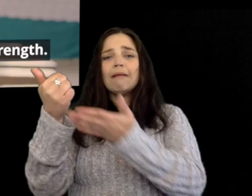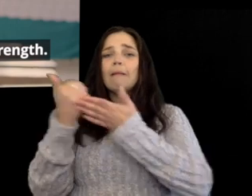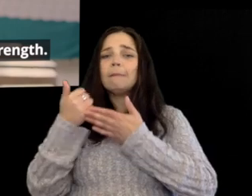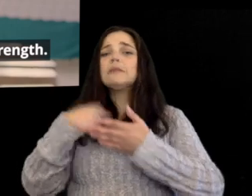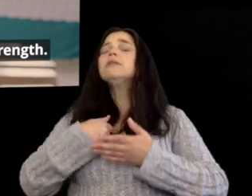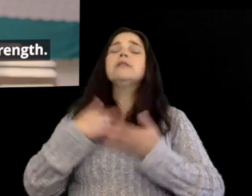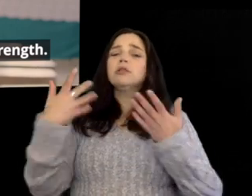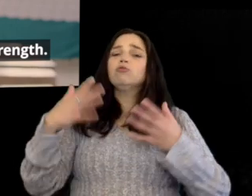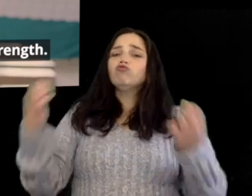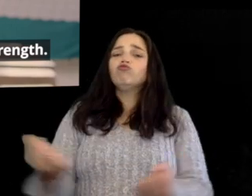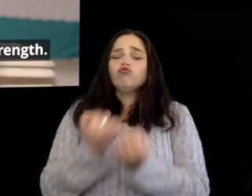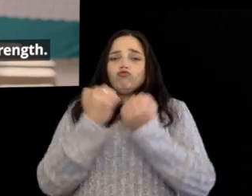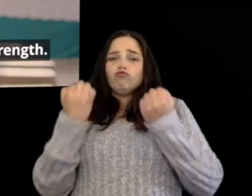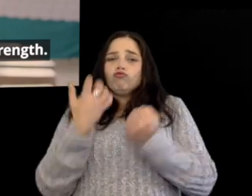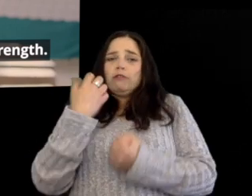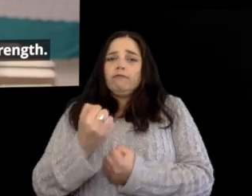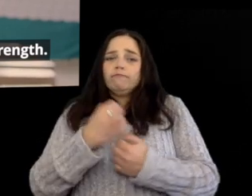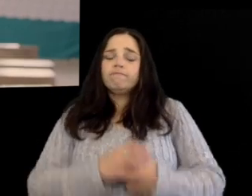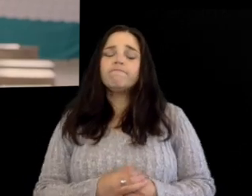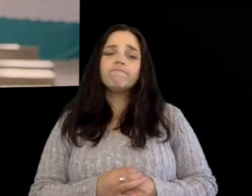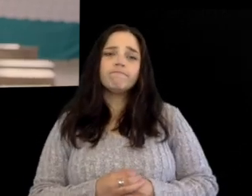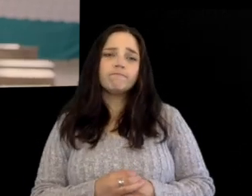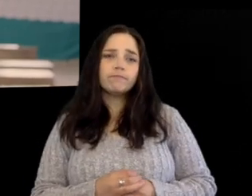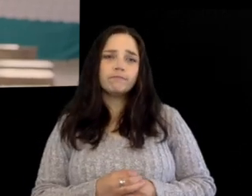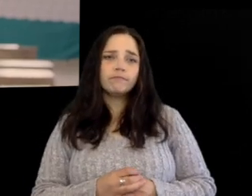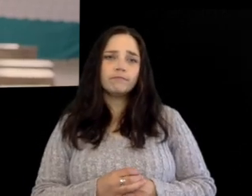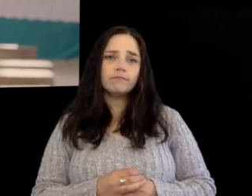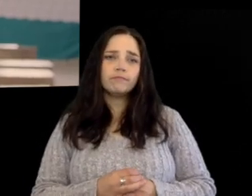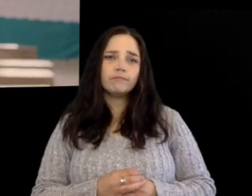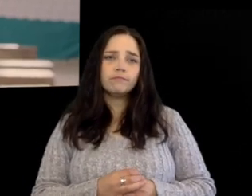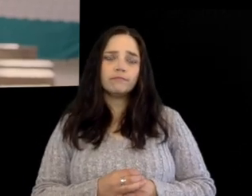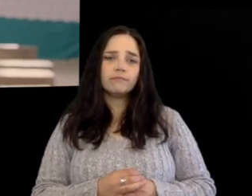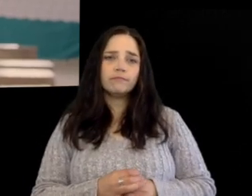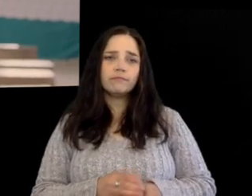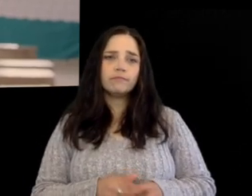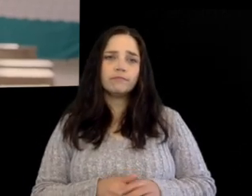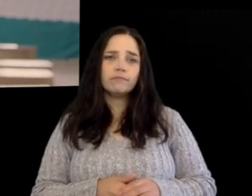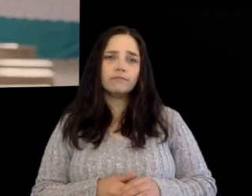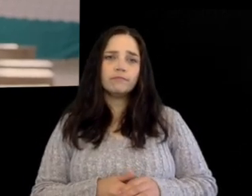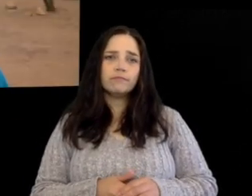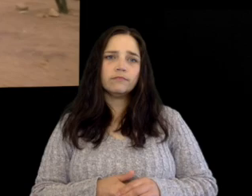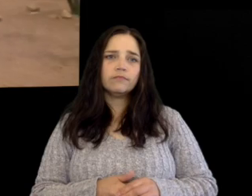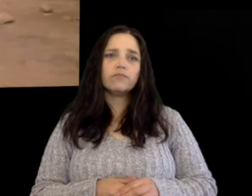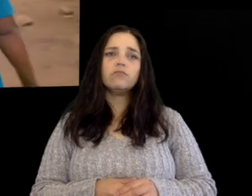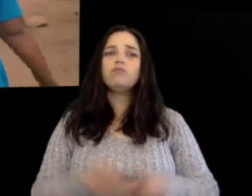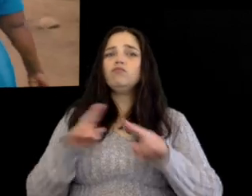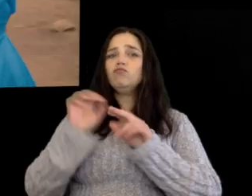Akini ngai andethe sia oina kwati vina.